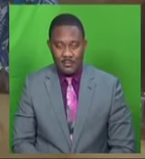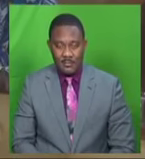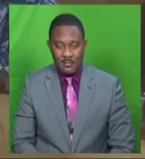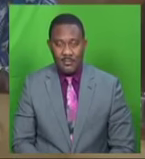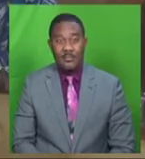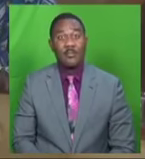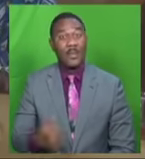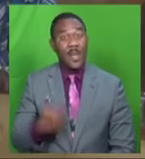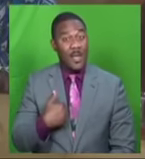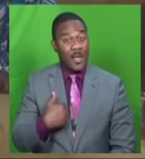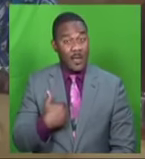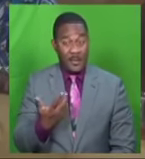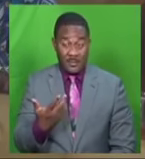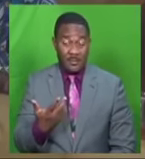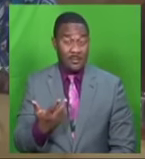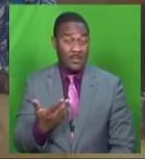House,